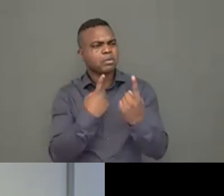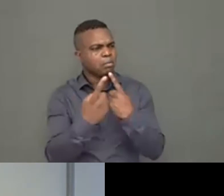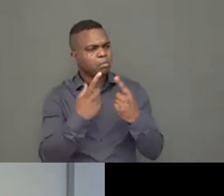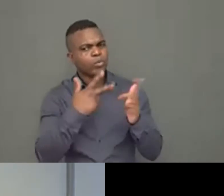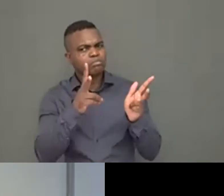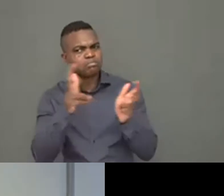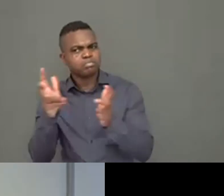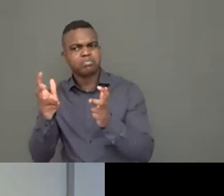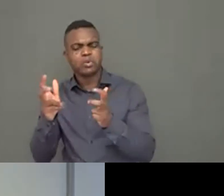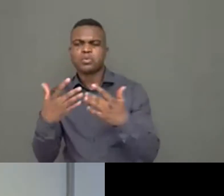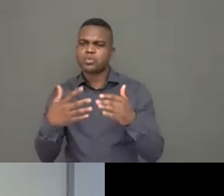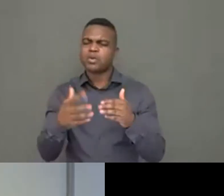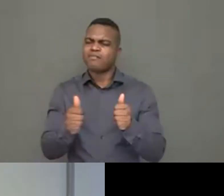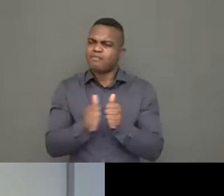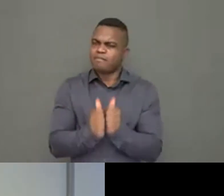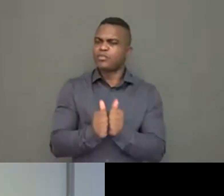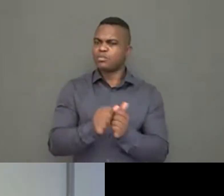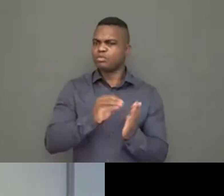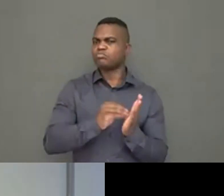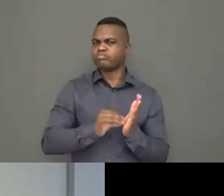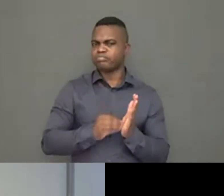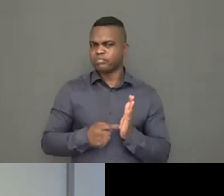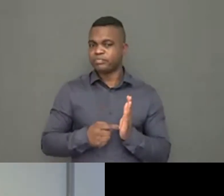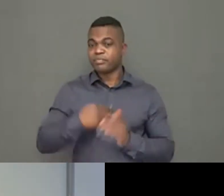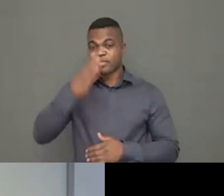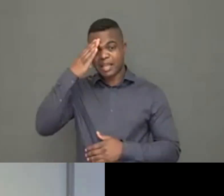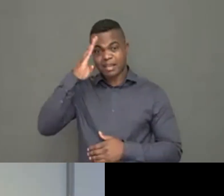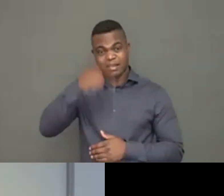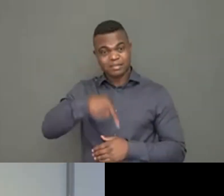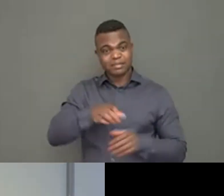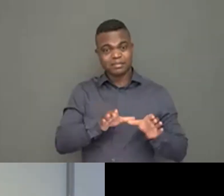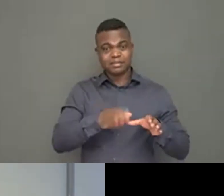And we're open and sharing about that too.